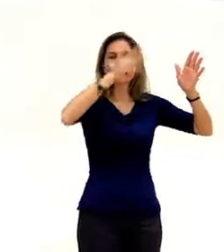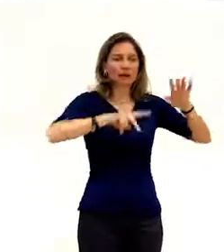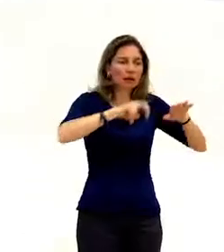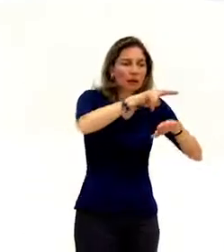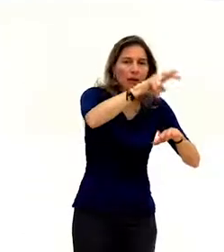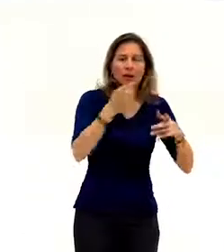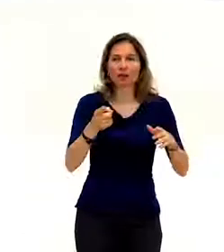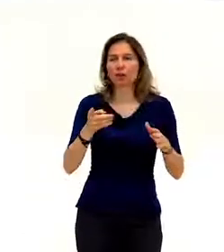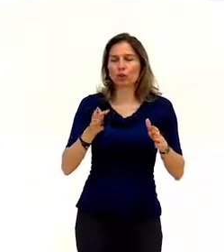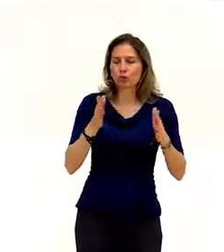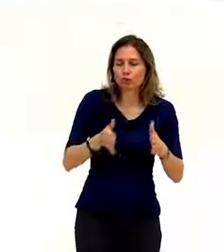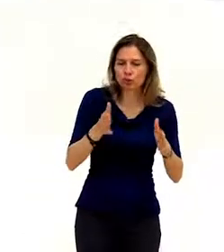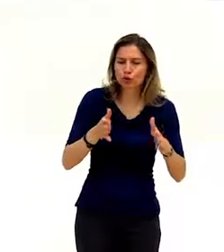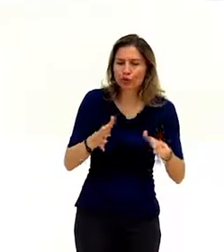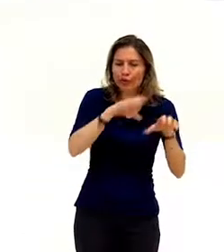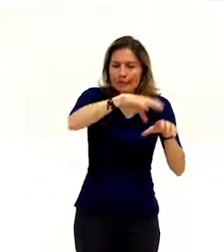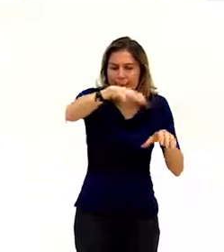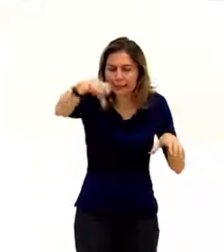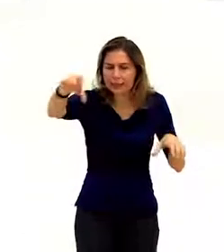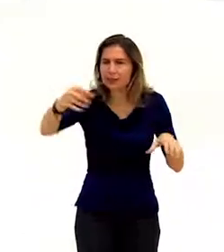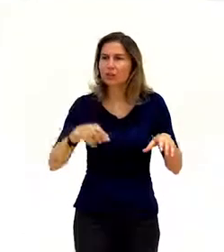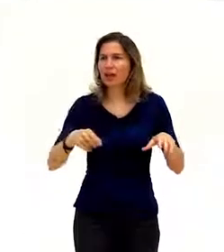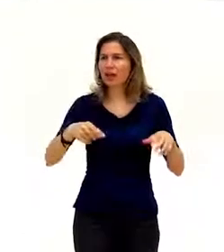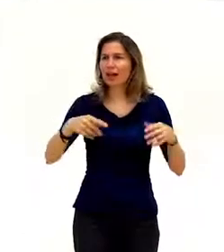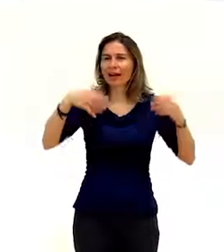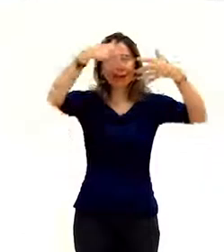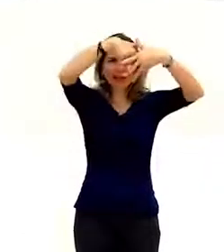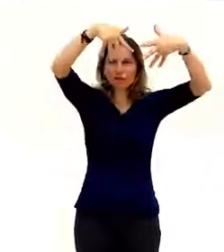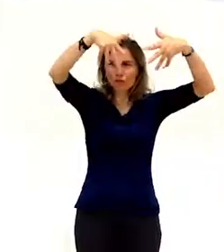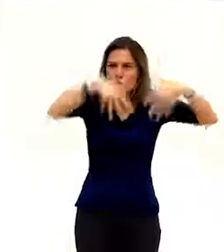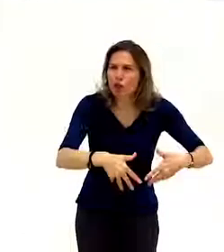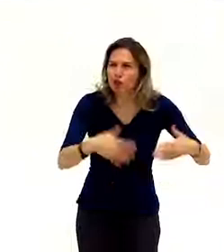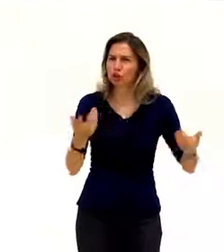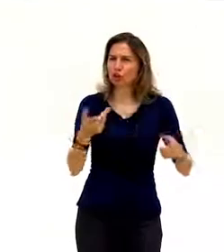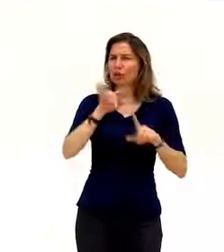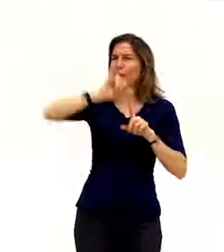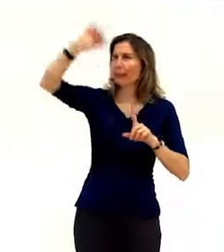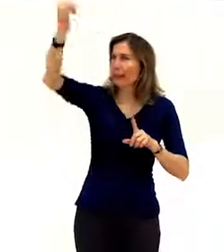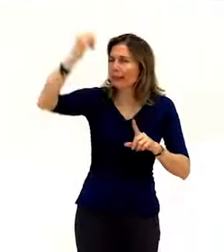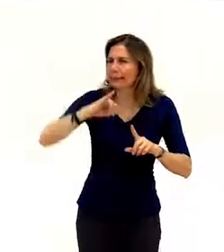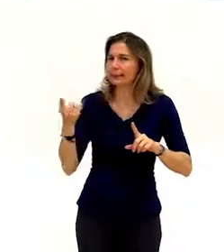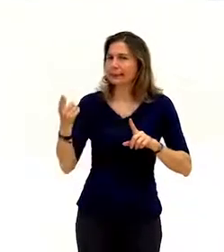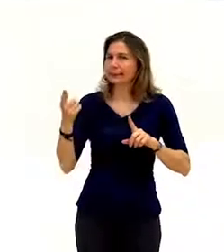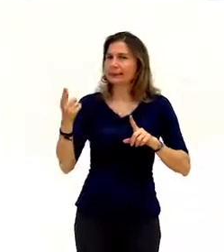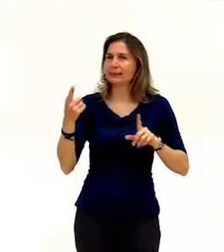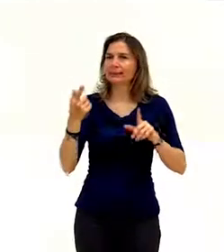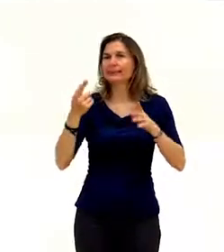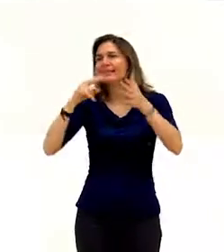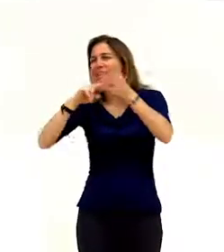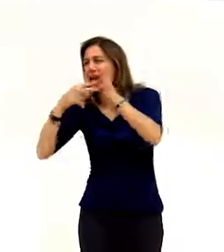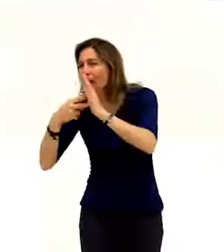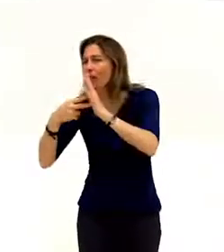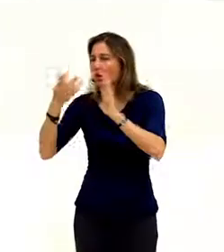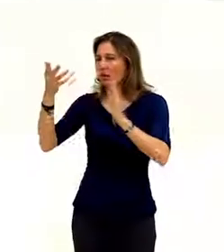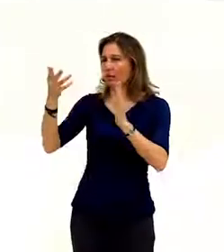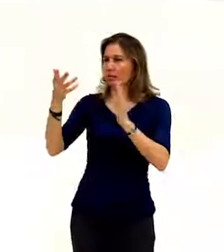the train stations, the infrastructure, the planes, the technical